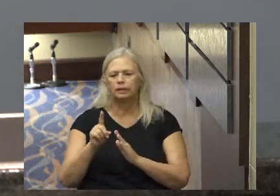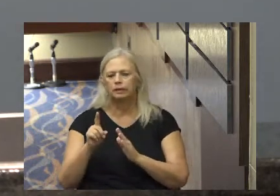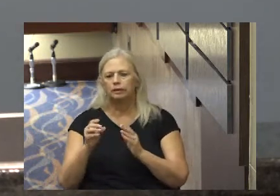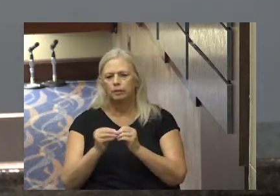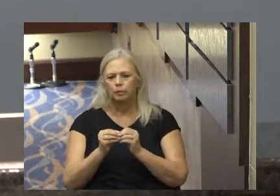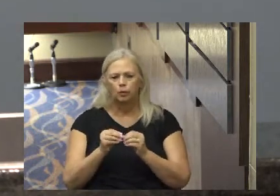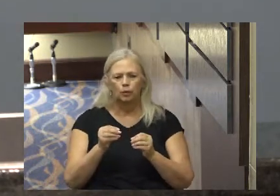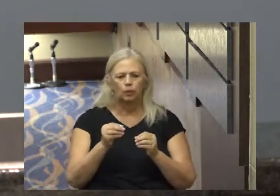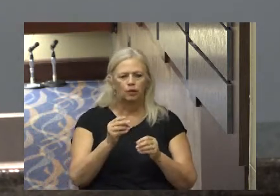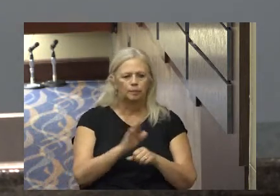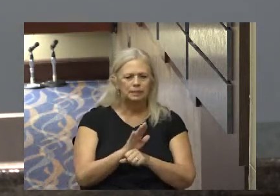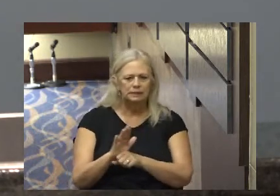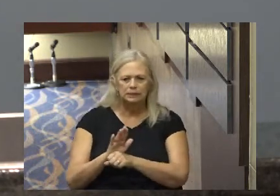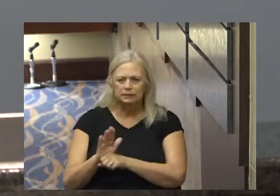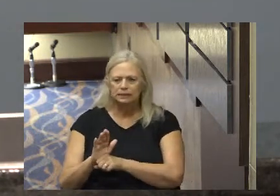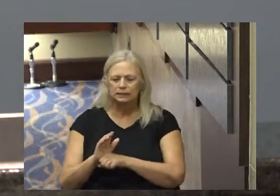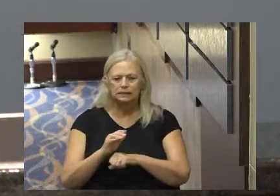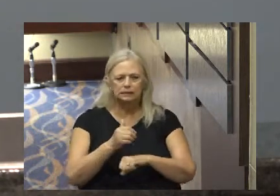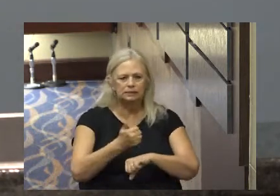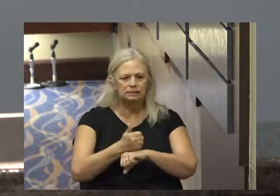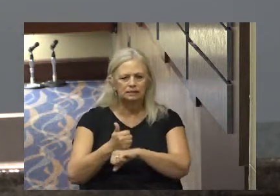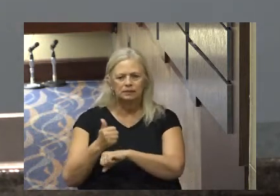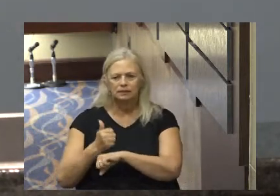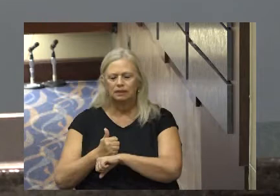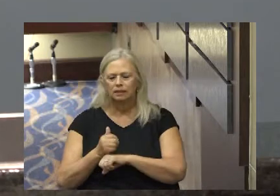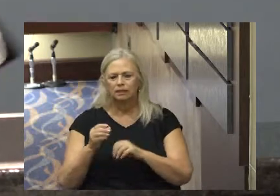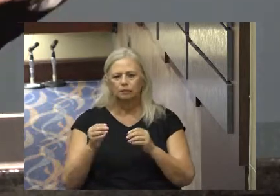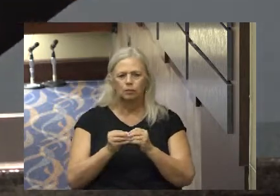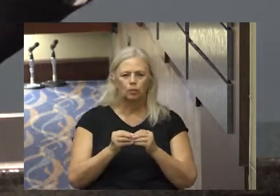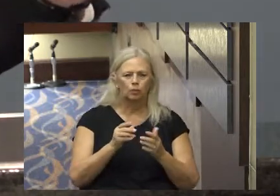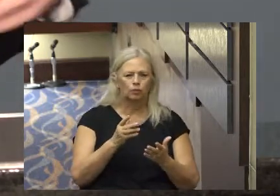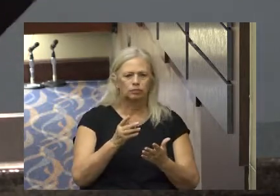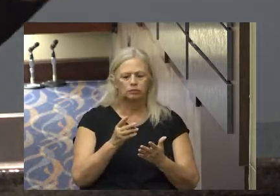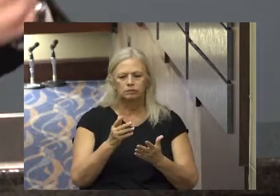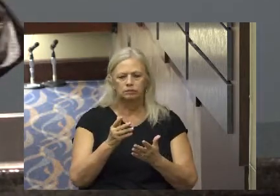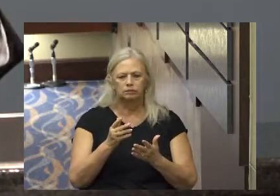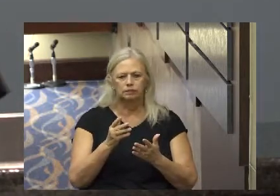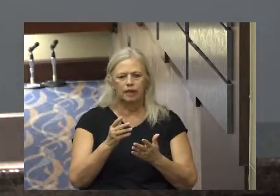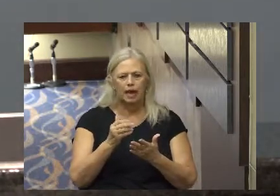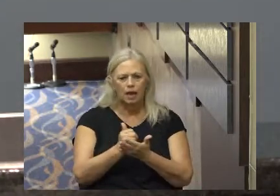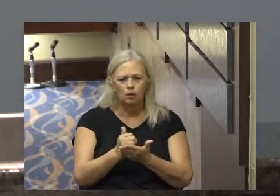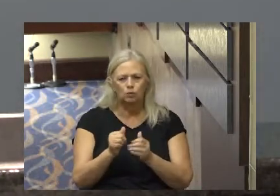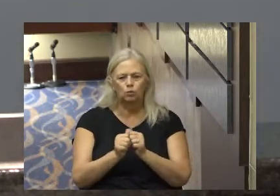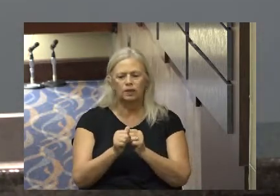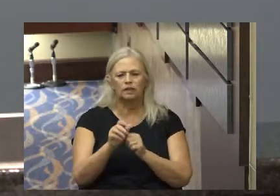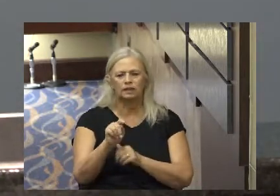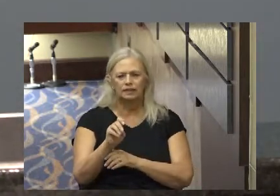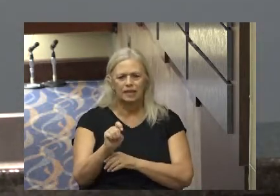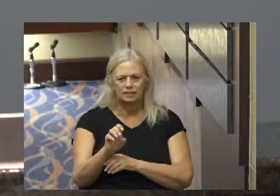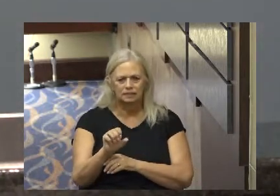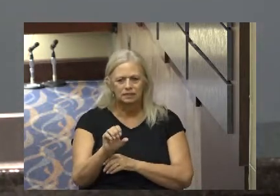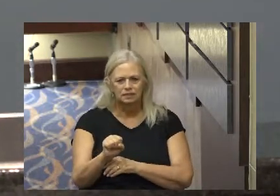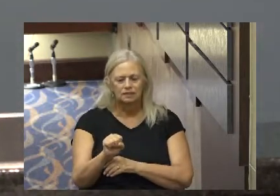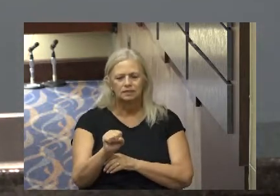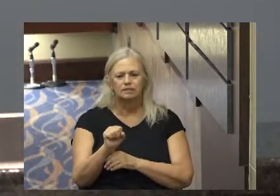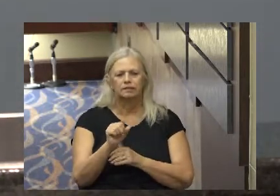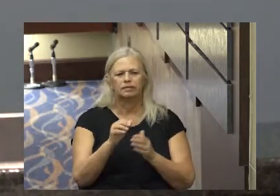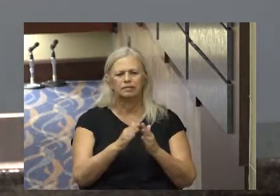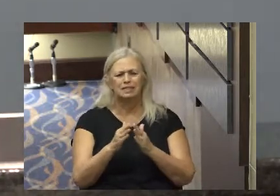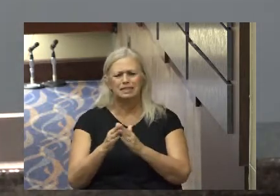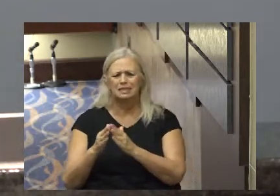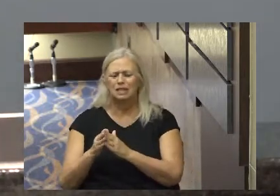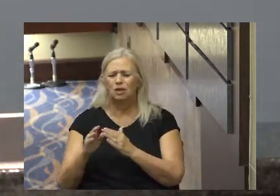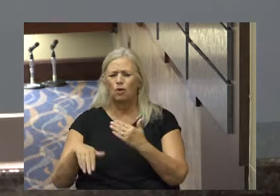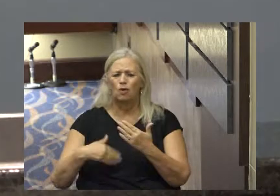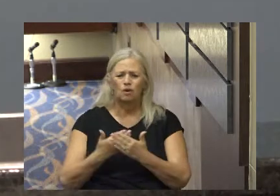tax dollars, and helping grow our budget and grow our city and make it a great place to live. And all these projects that